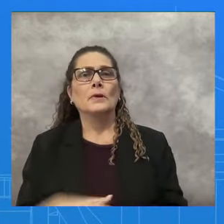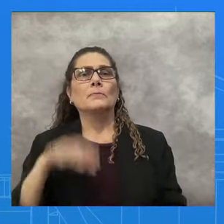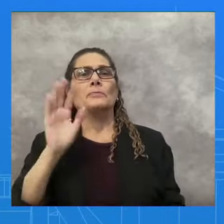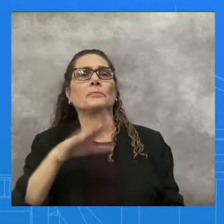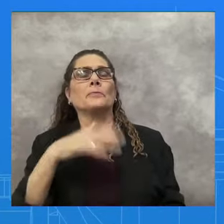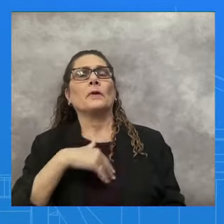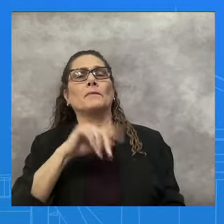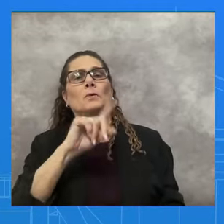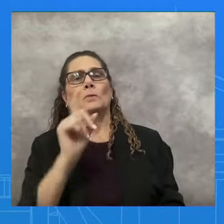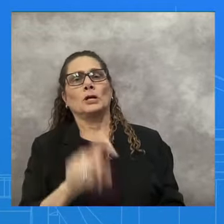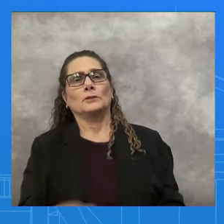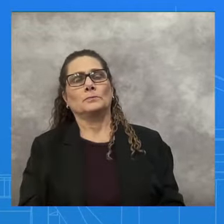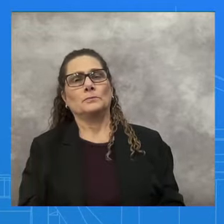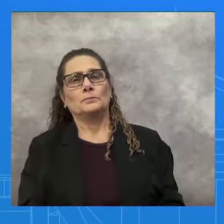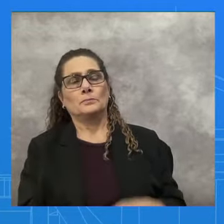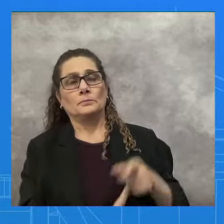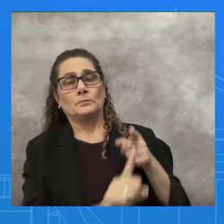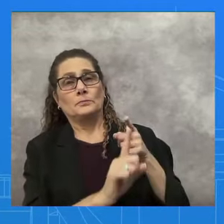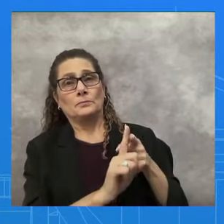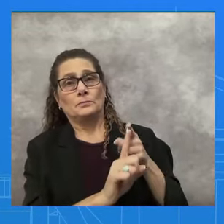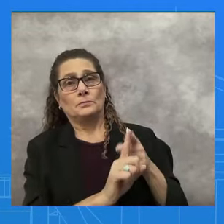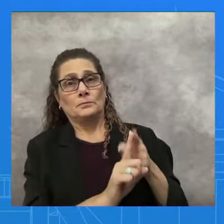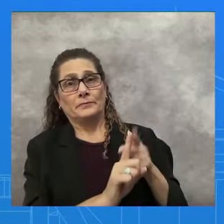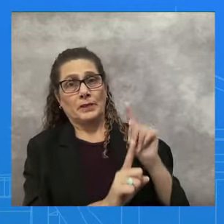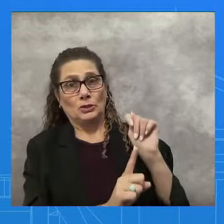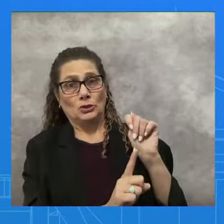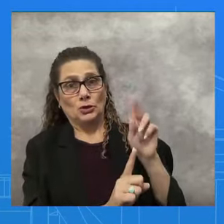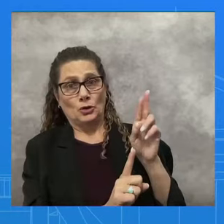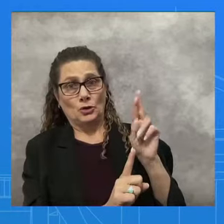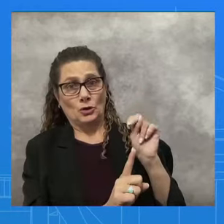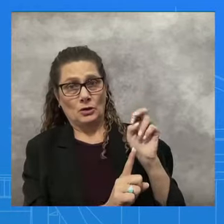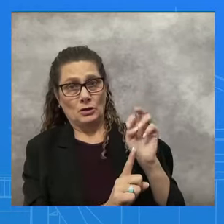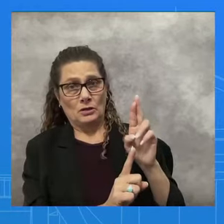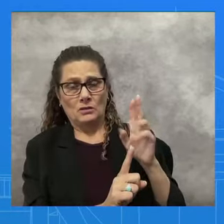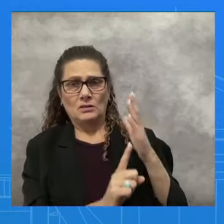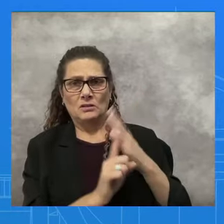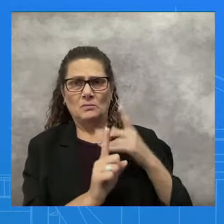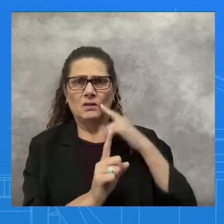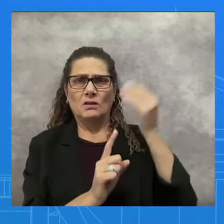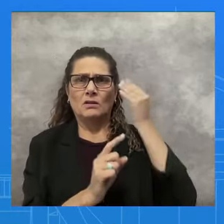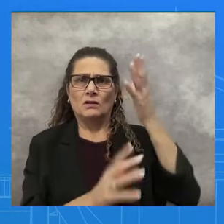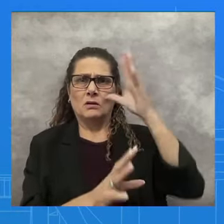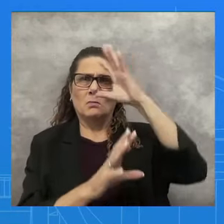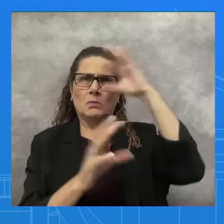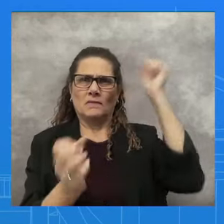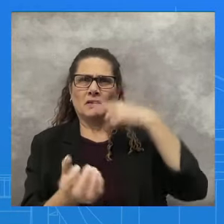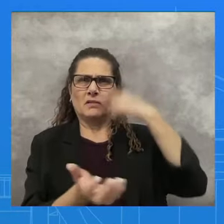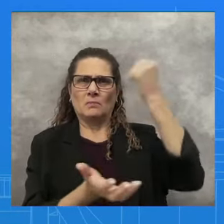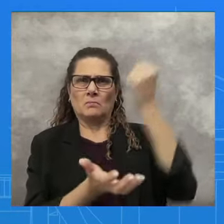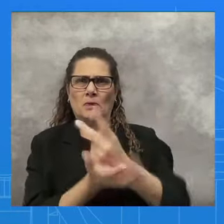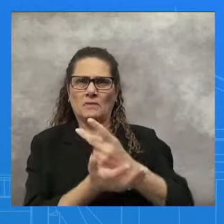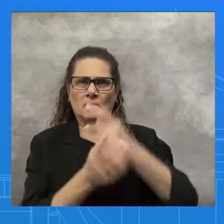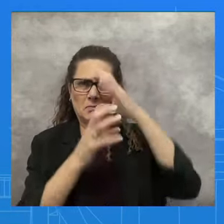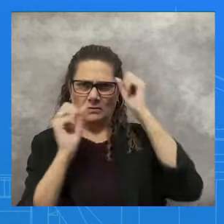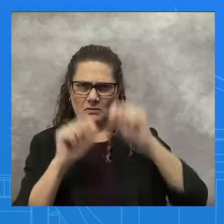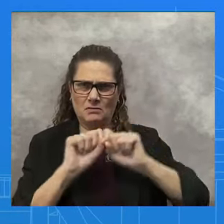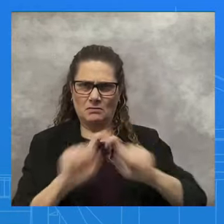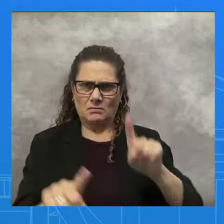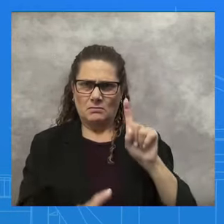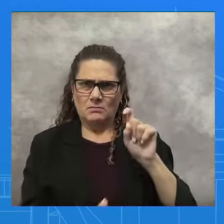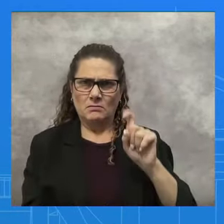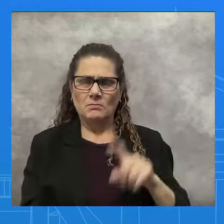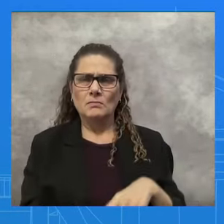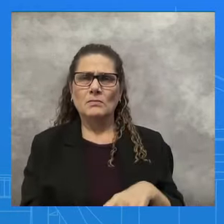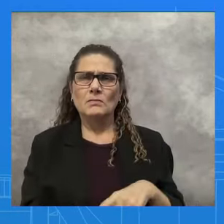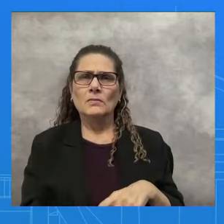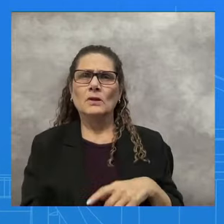language was cleared with the administration, can you tell us what exactly he worked on with the administration and why that